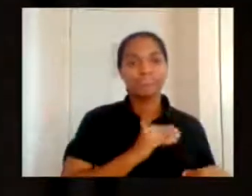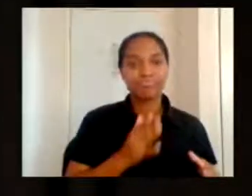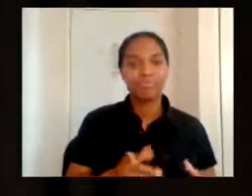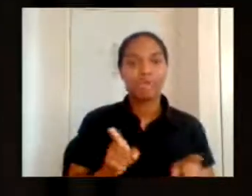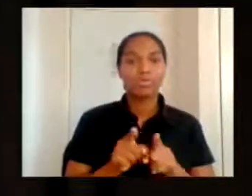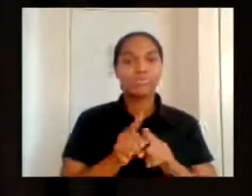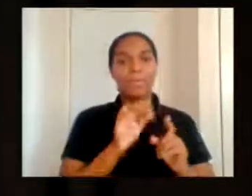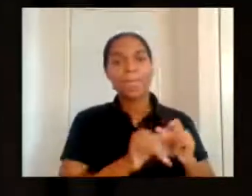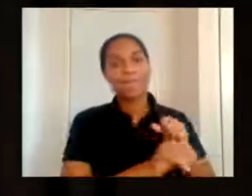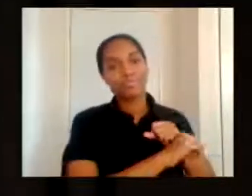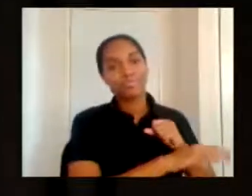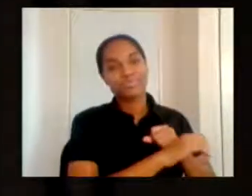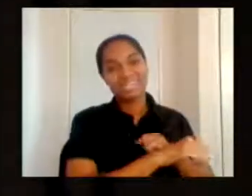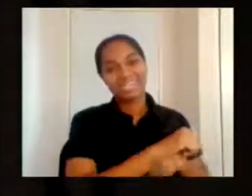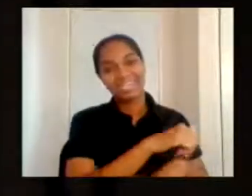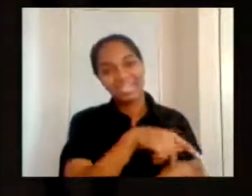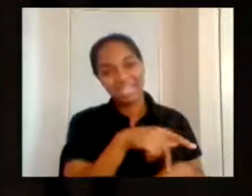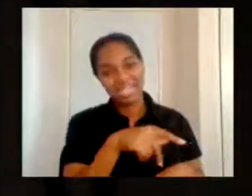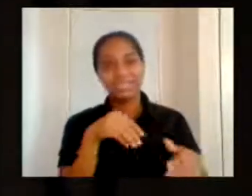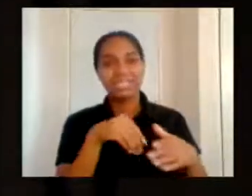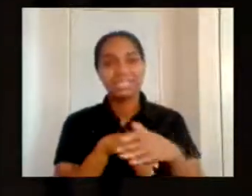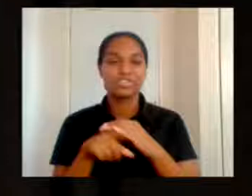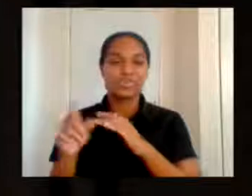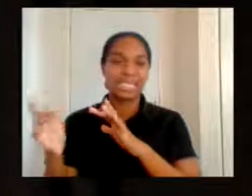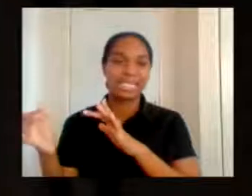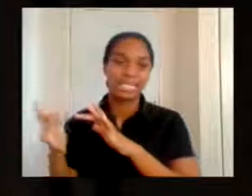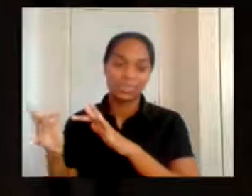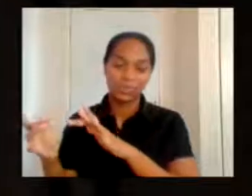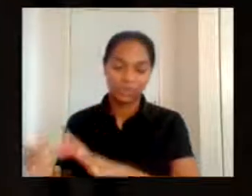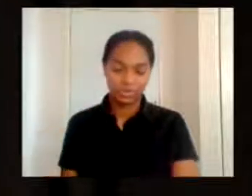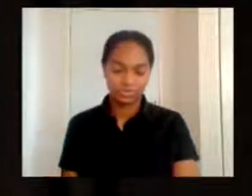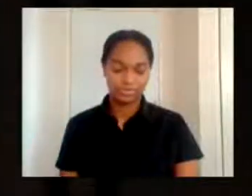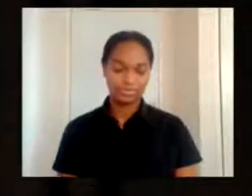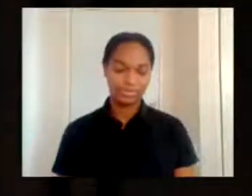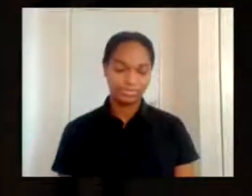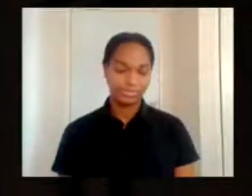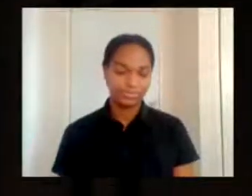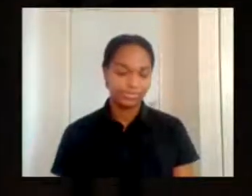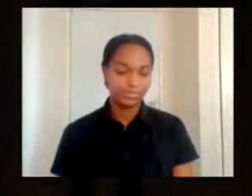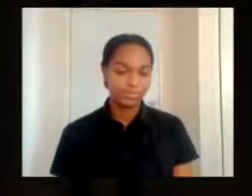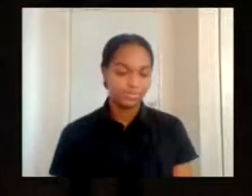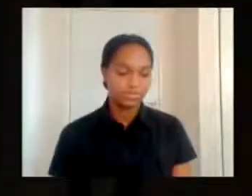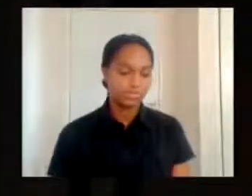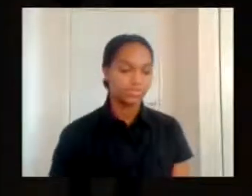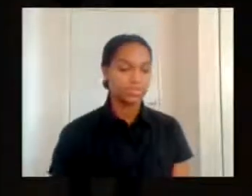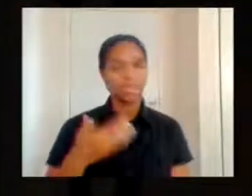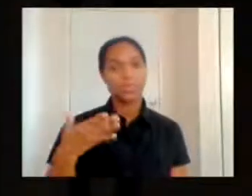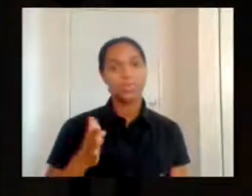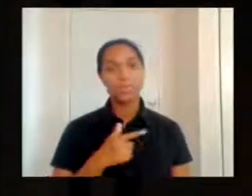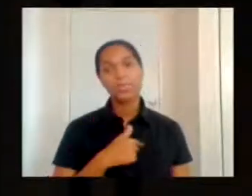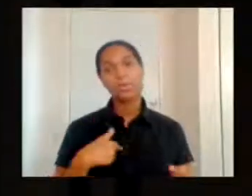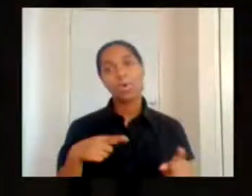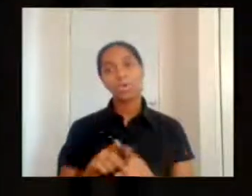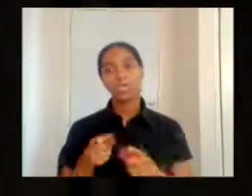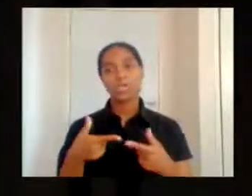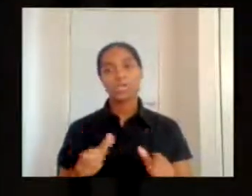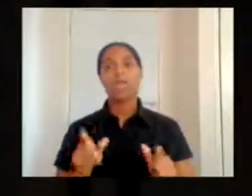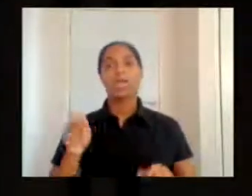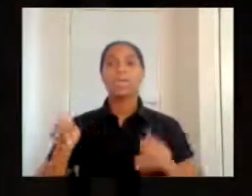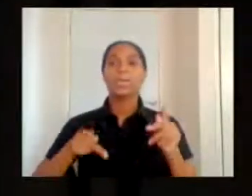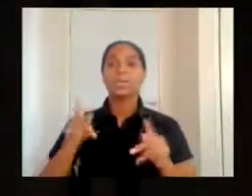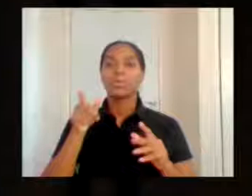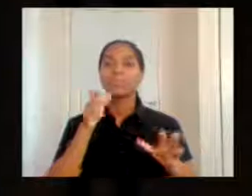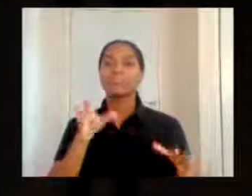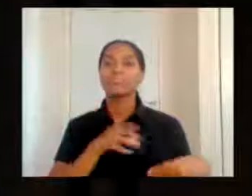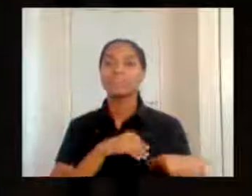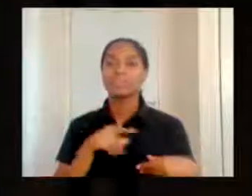broadcast application into the network. The other way that we also allowing the people receiving information is